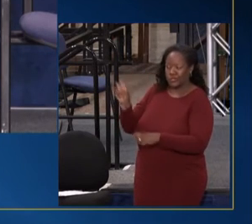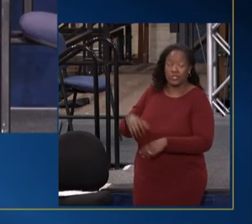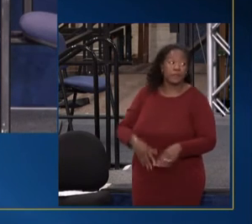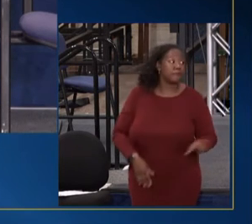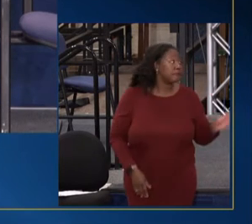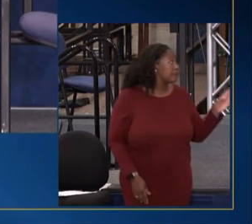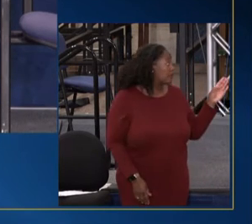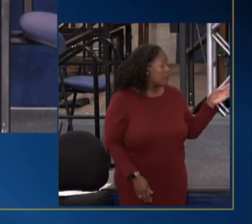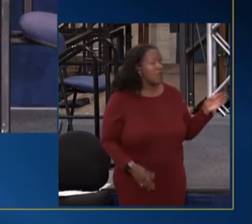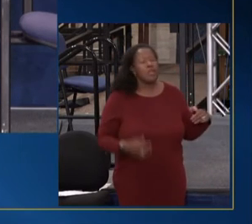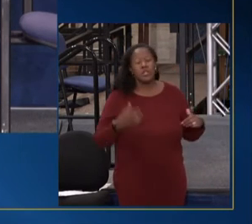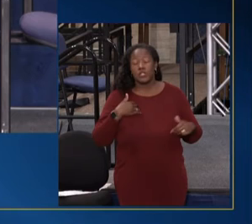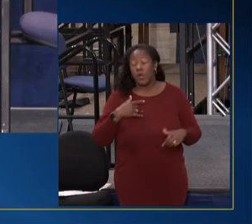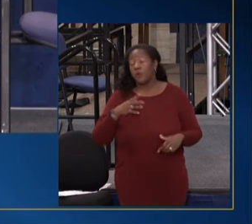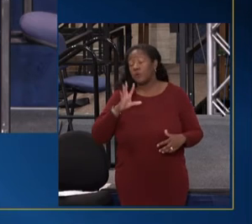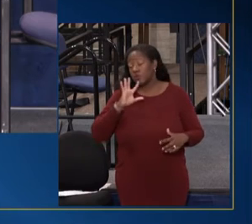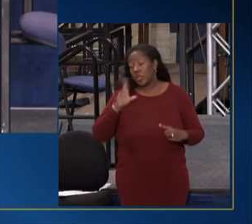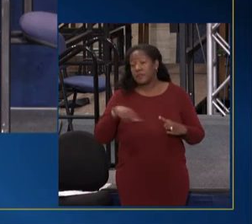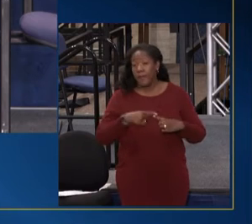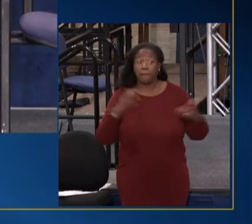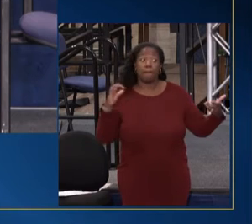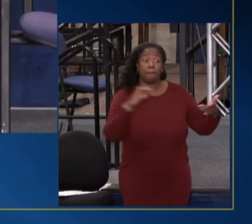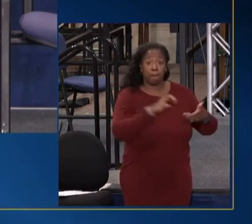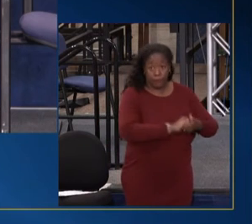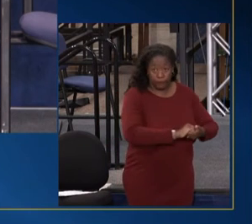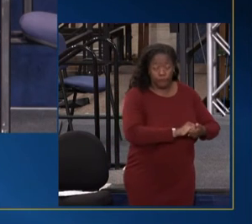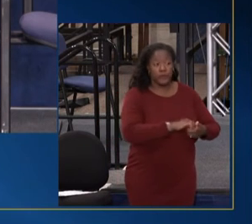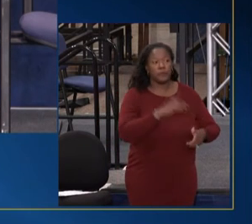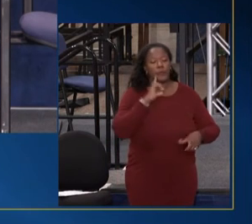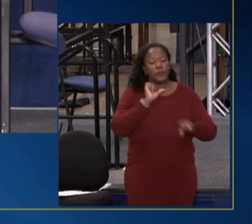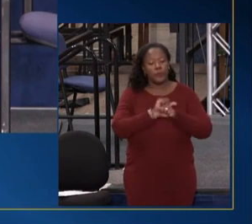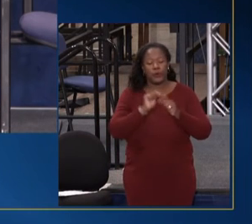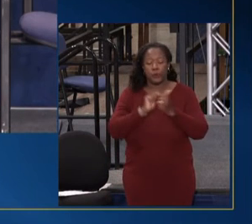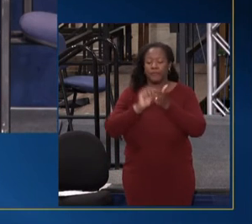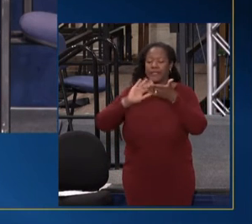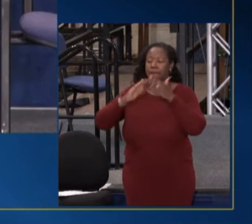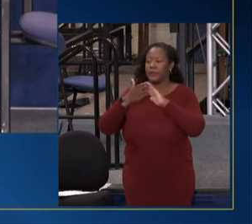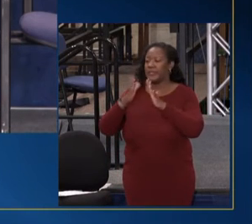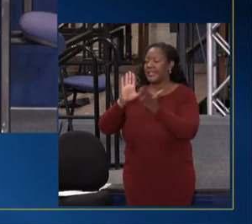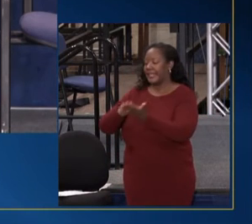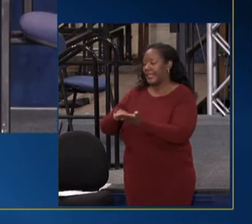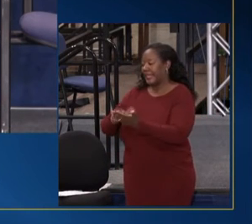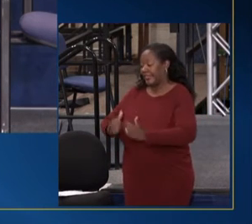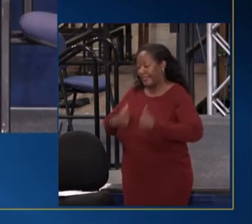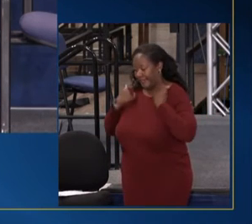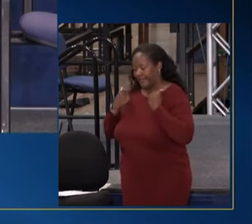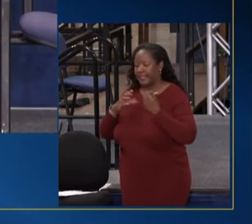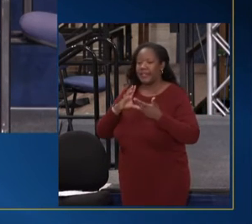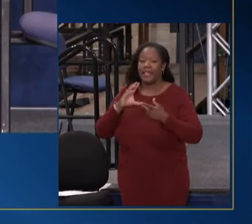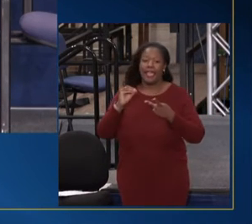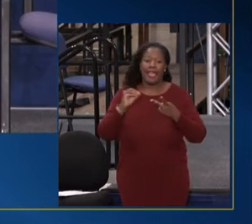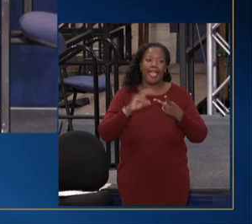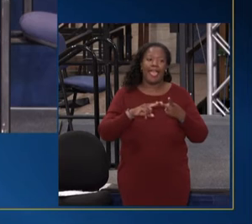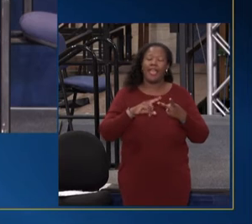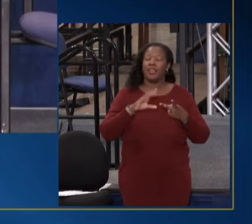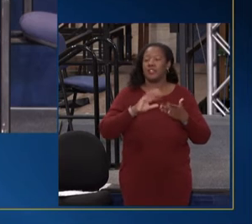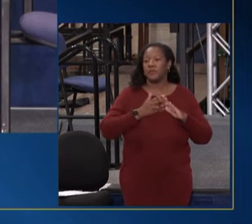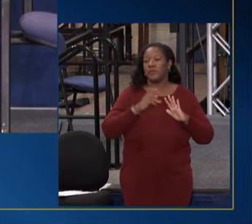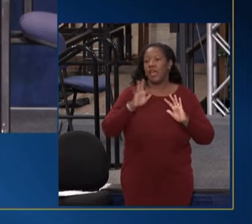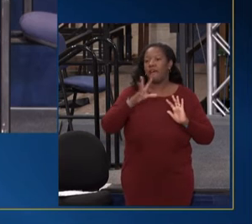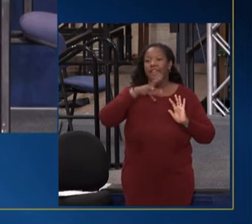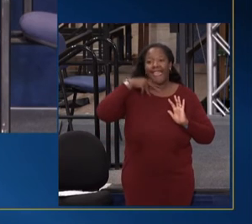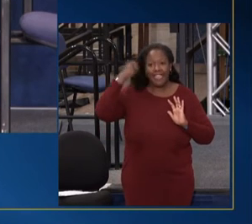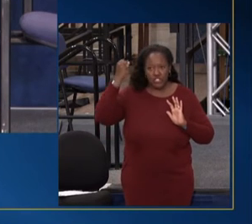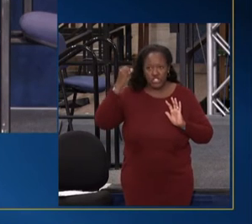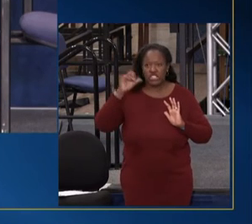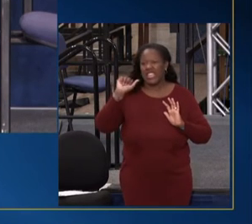partnering, you know, certainly we work closely with the Administration for Community Living and the Administration on Aging. I actually was there for almost a year before